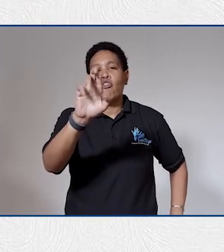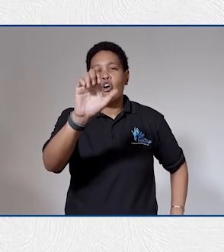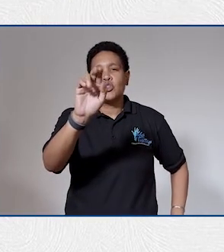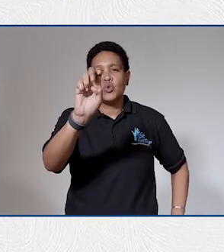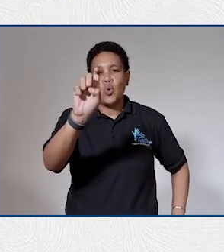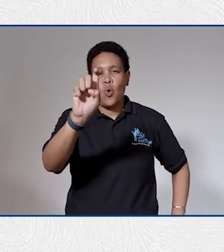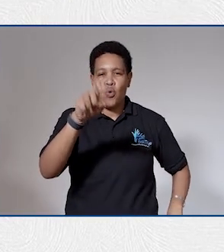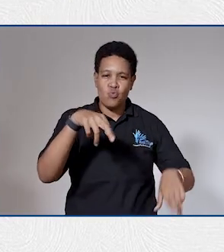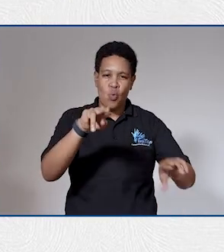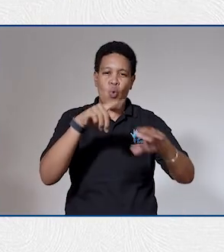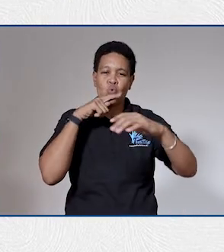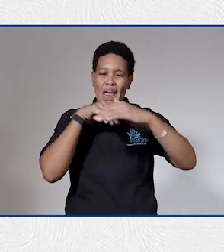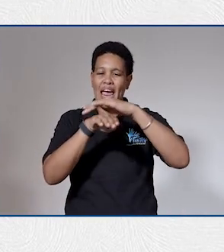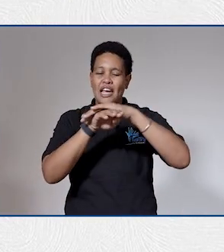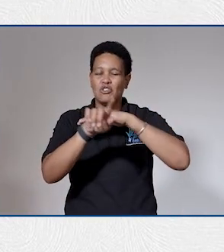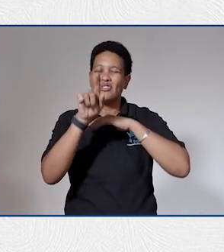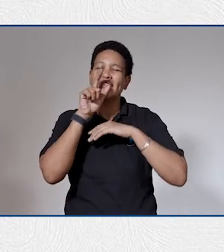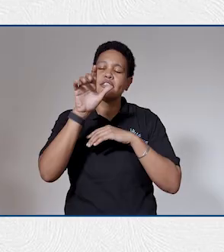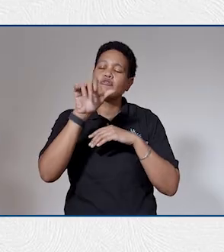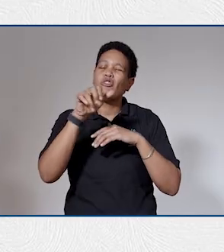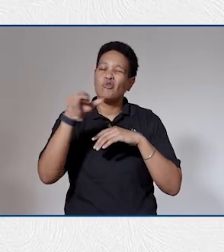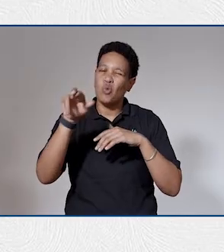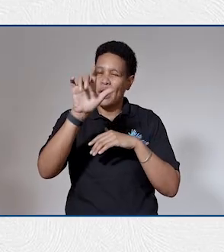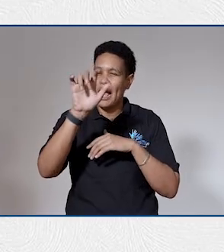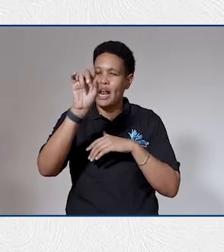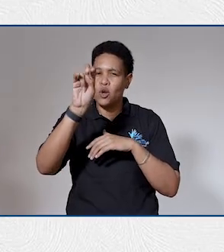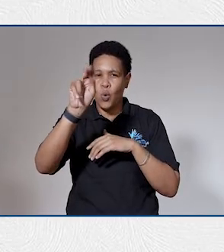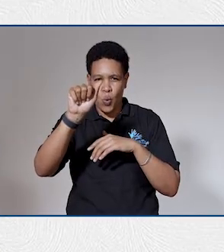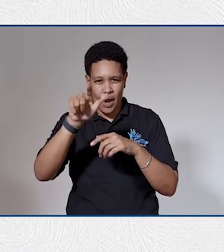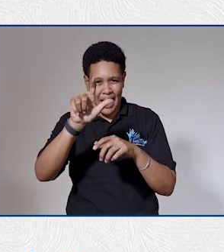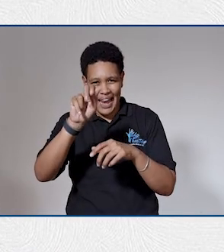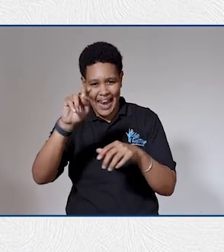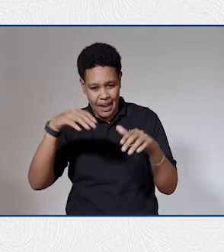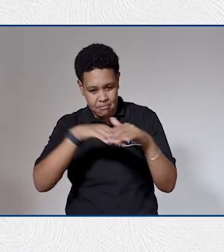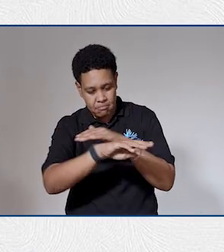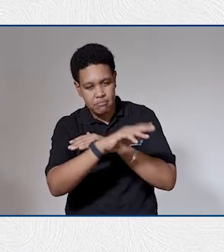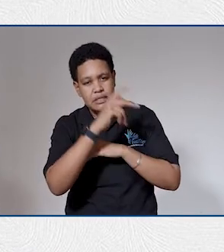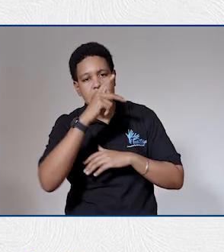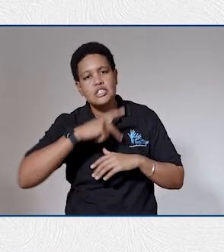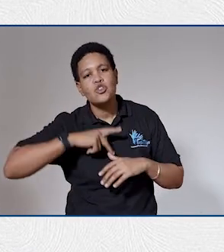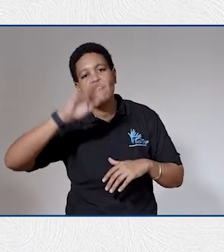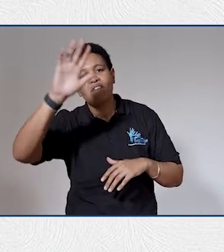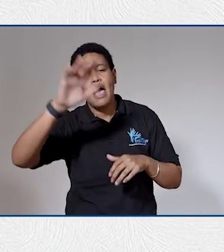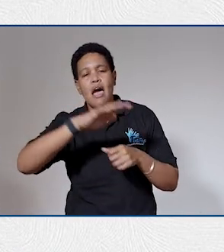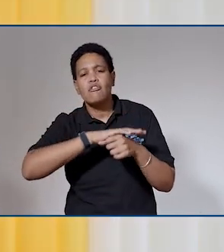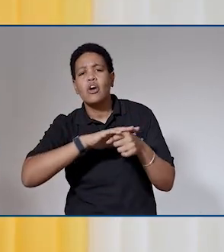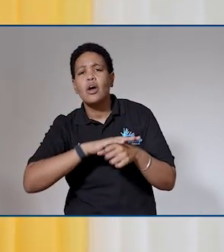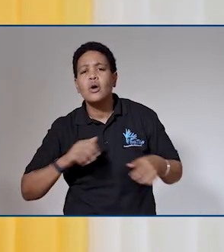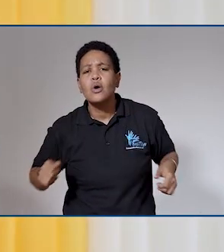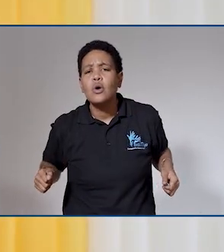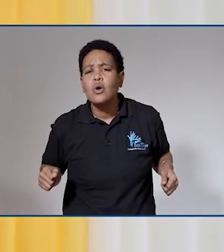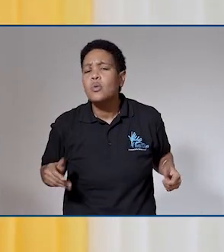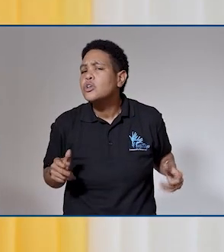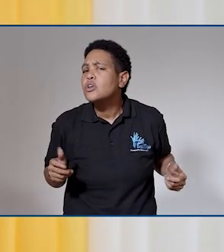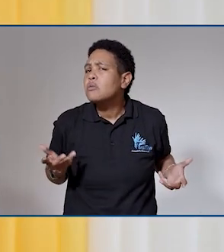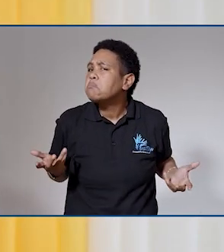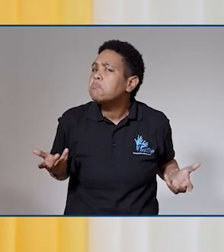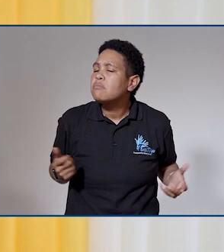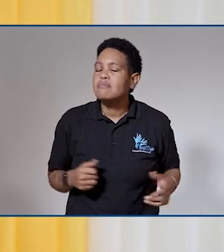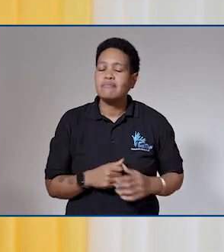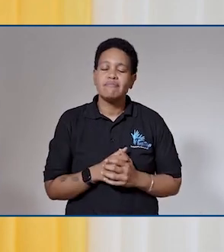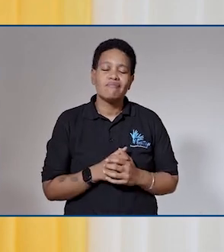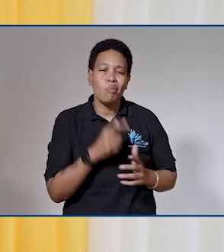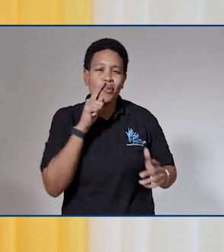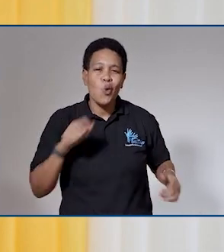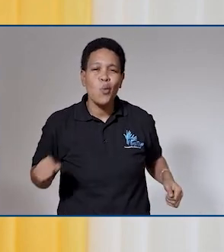on Caledonia Lane in the Kingston 5 area. What is a wheelchair? A wheelchair is a chair